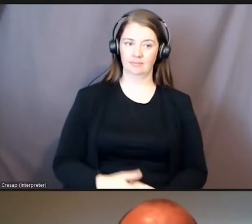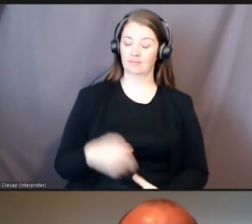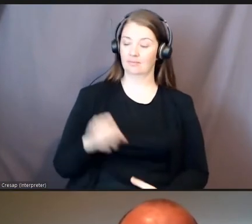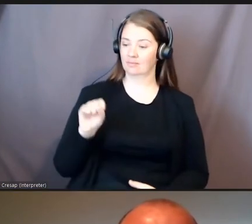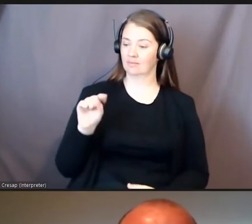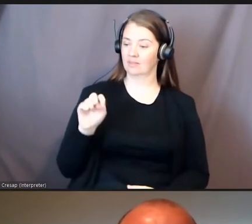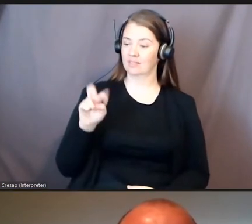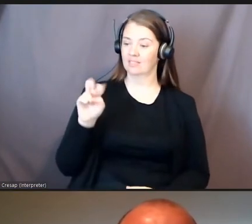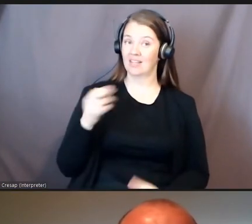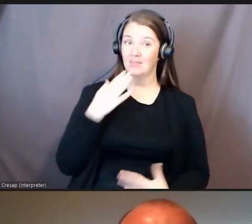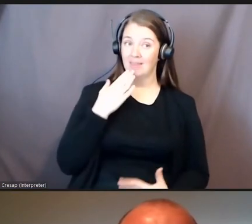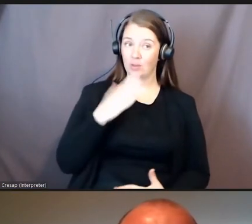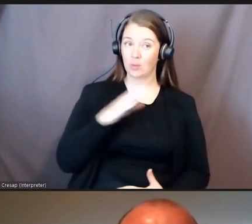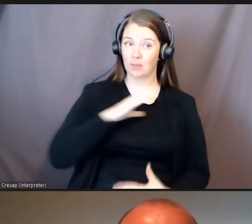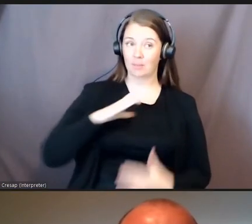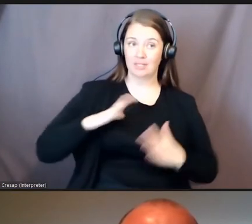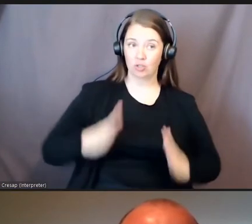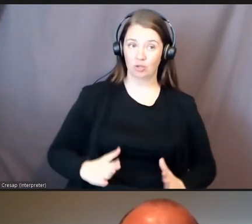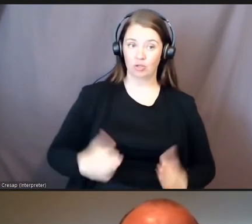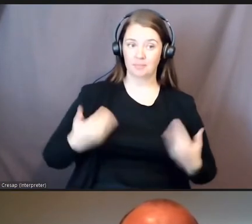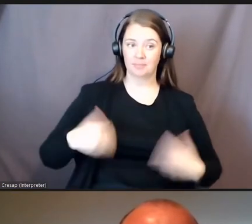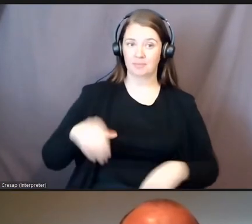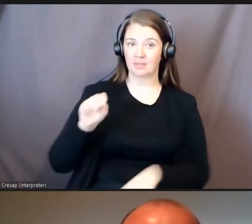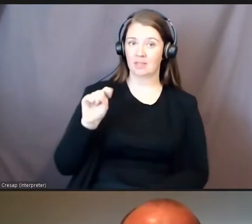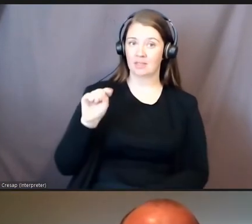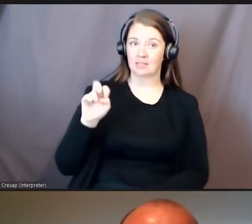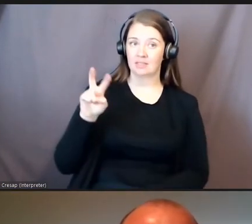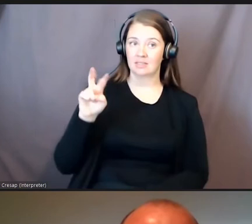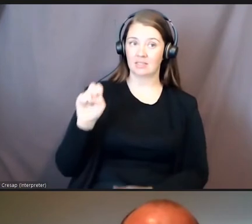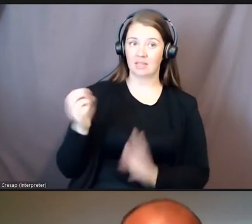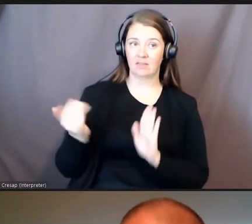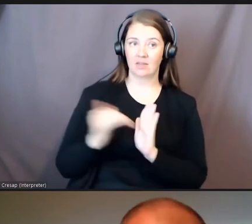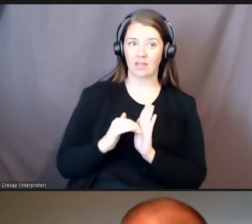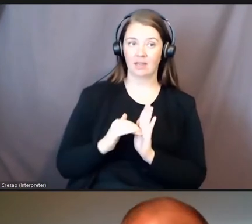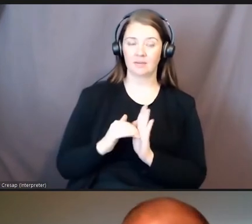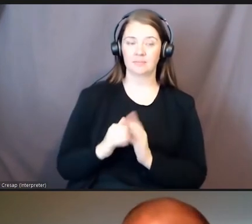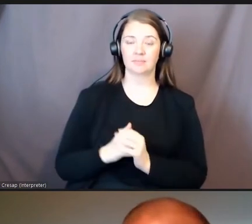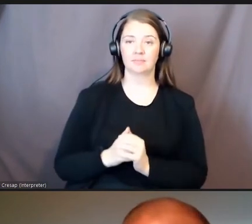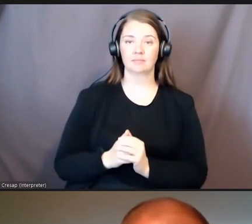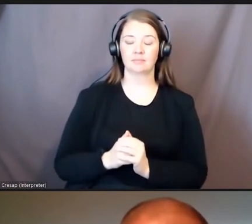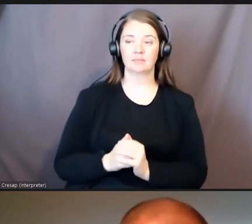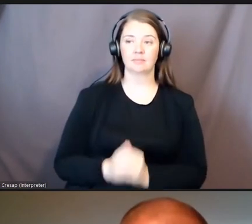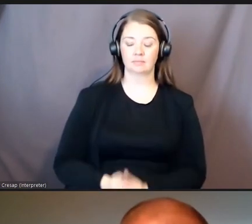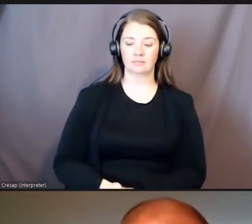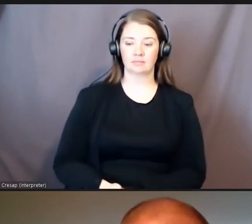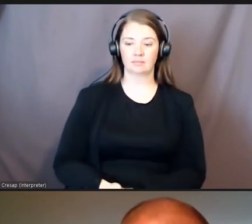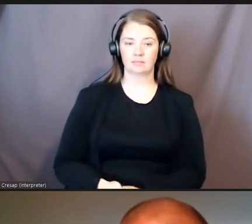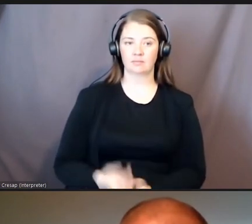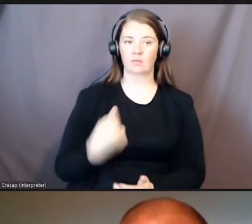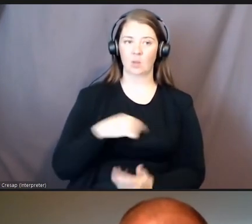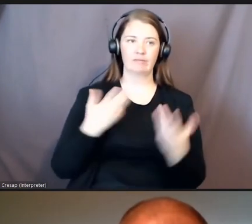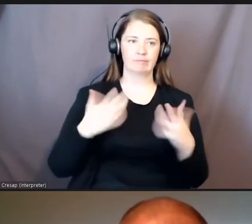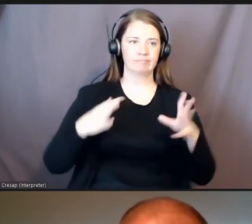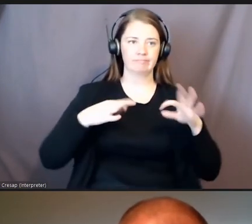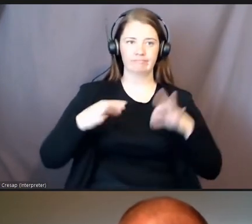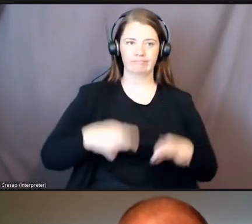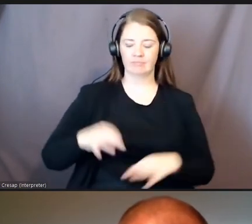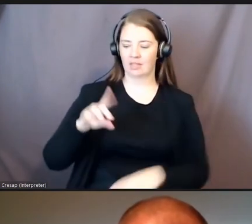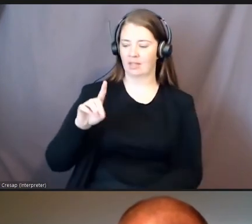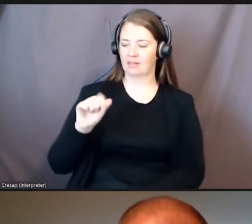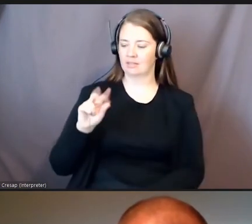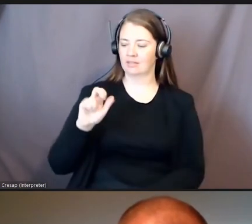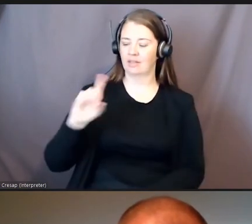Thank you, Commissioner. Thank you very much. This is Steve again. As we explained, I think David explained